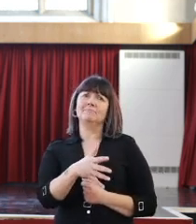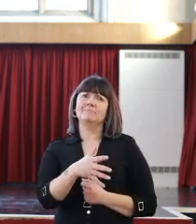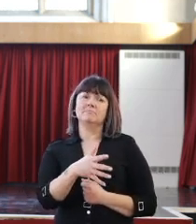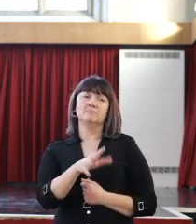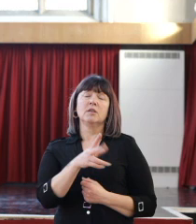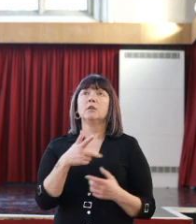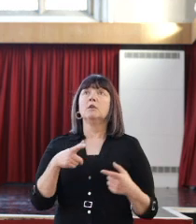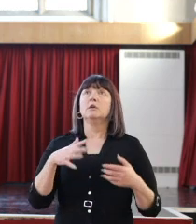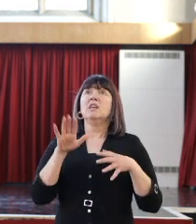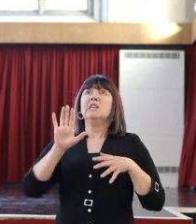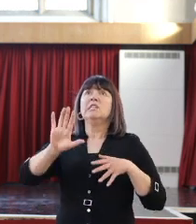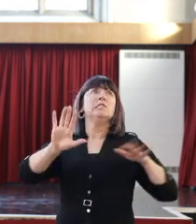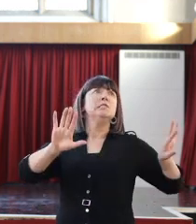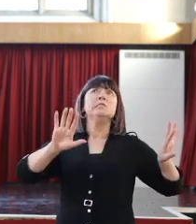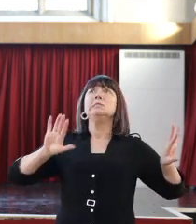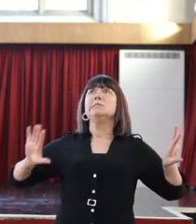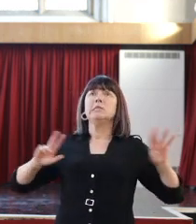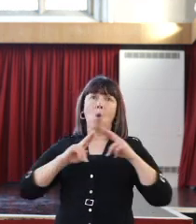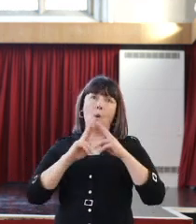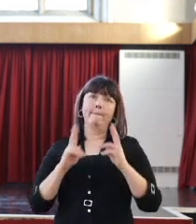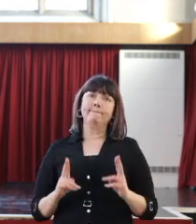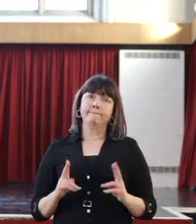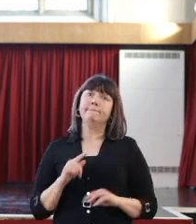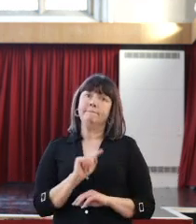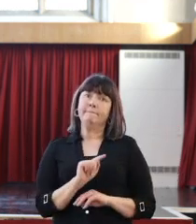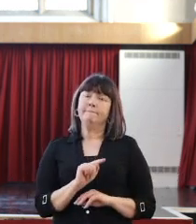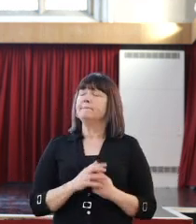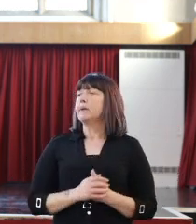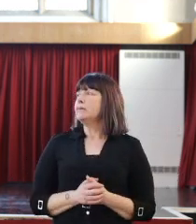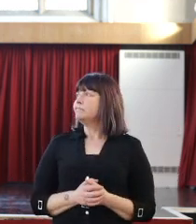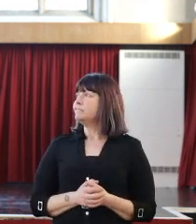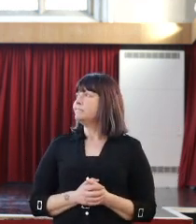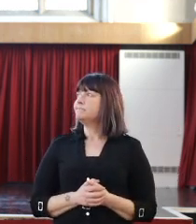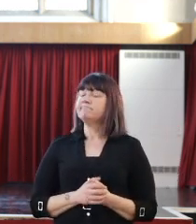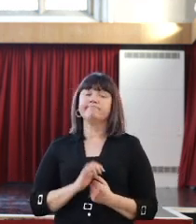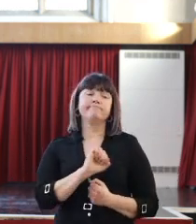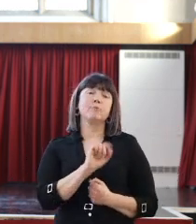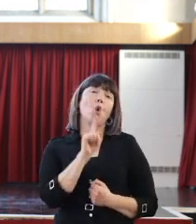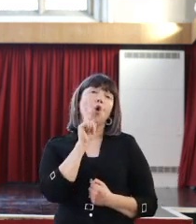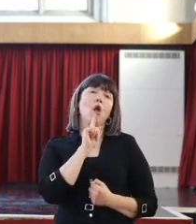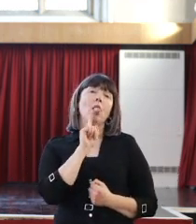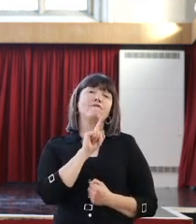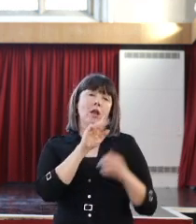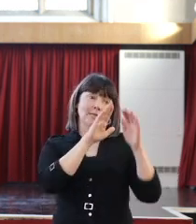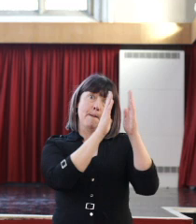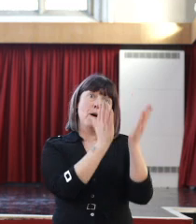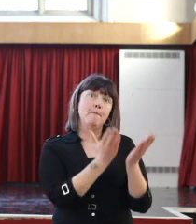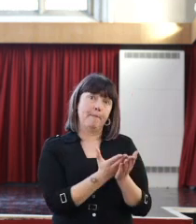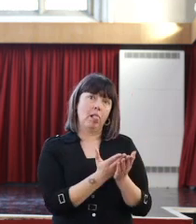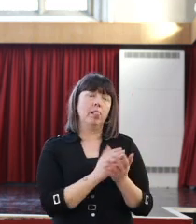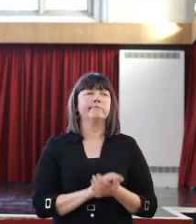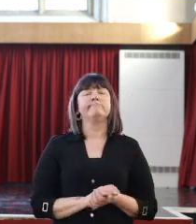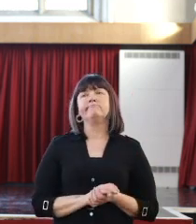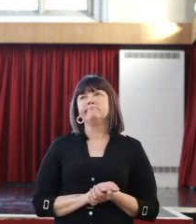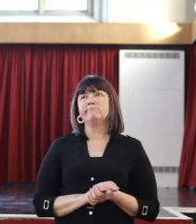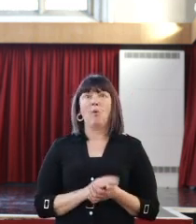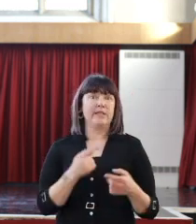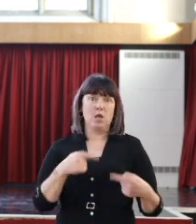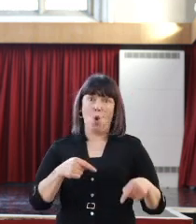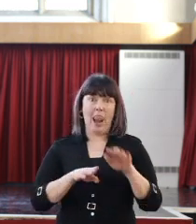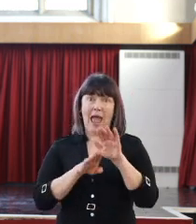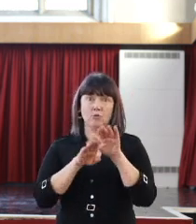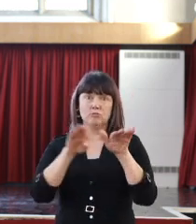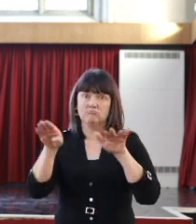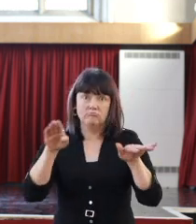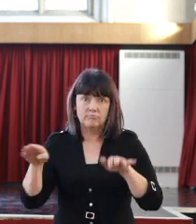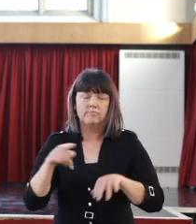home. He was in a bubble with his girlfriend and they couldn't leave the house. So what he did was he did